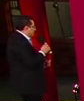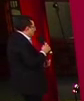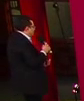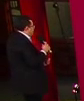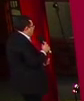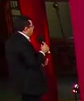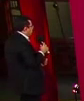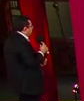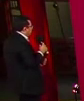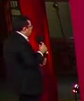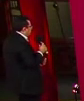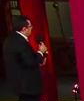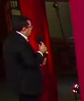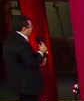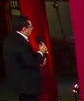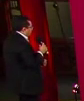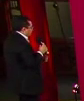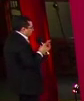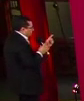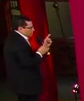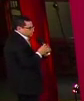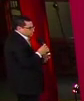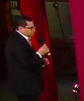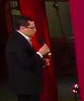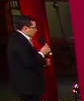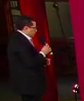11.53 to